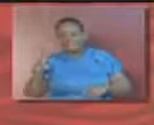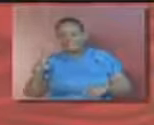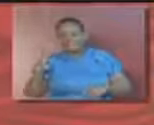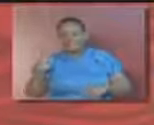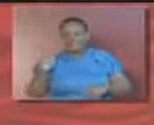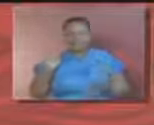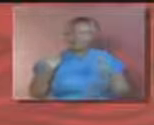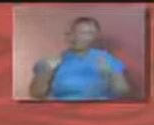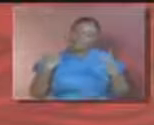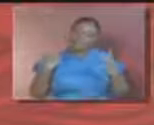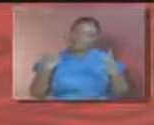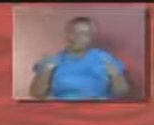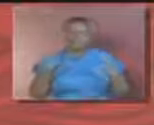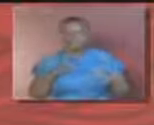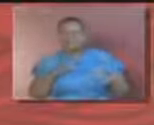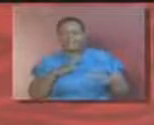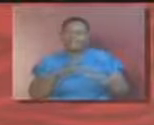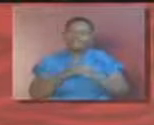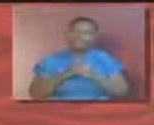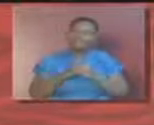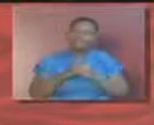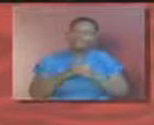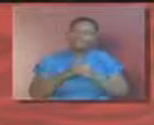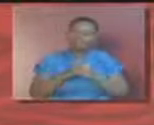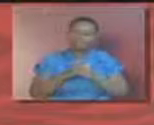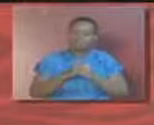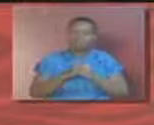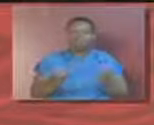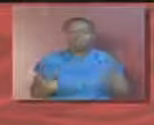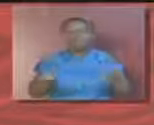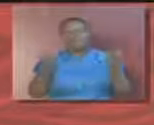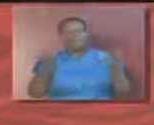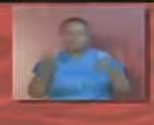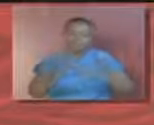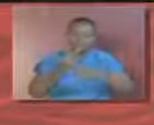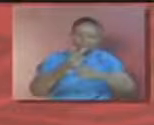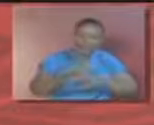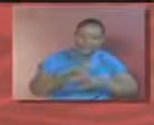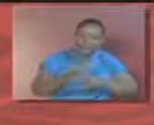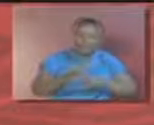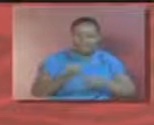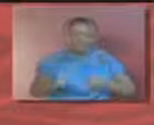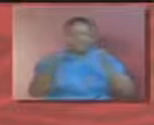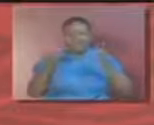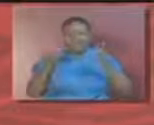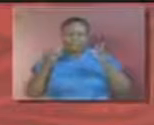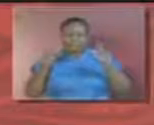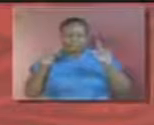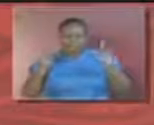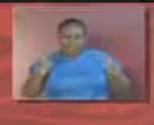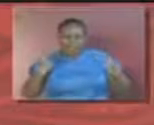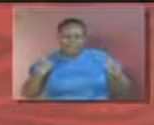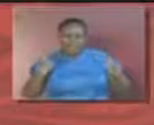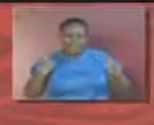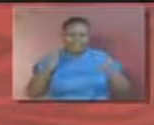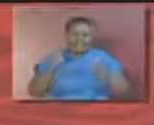of facilities at other hospitals, testing, and so on. But if we are to really use